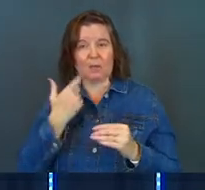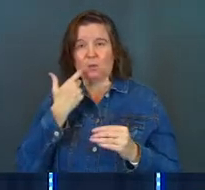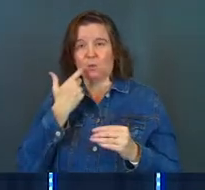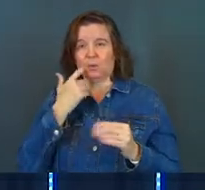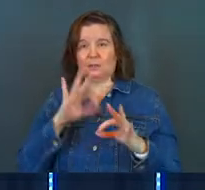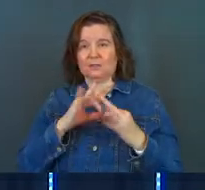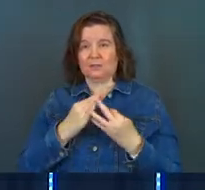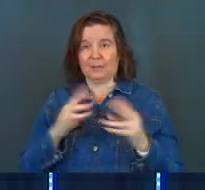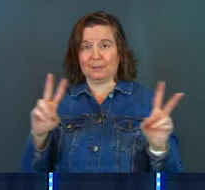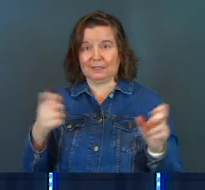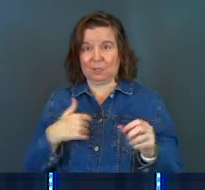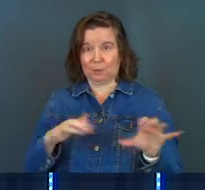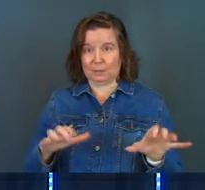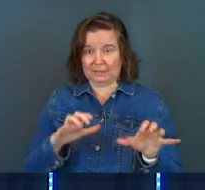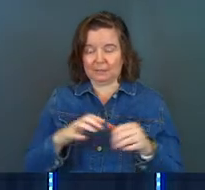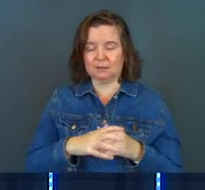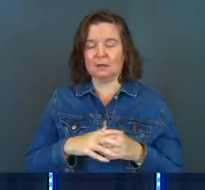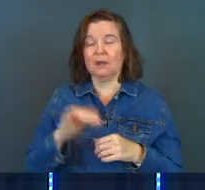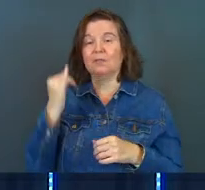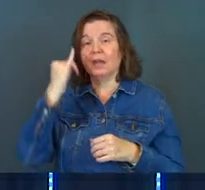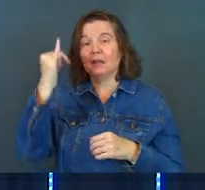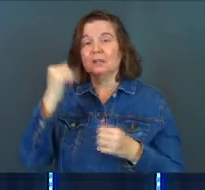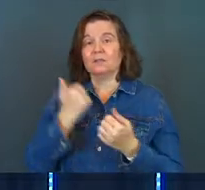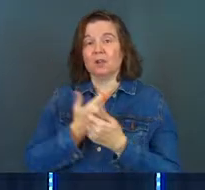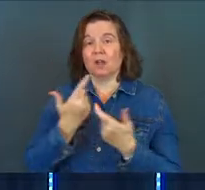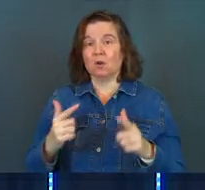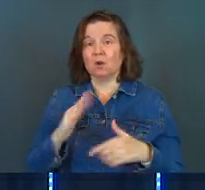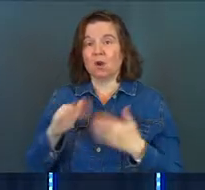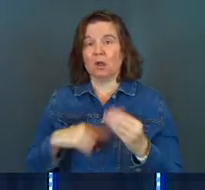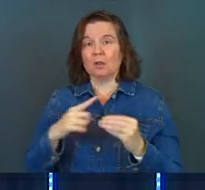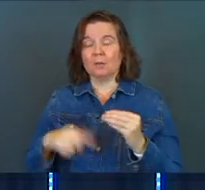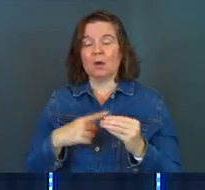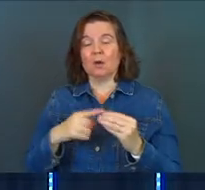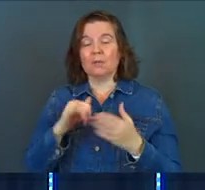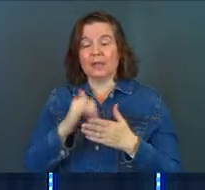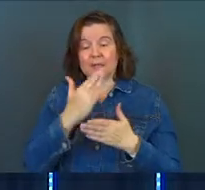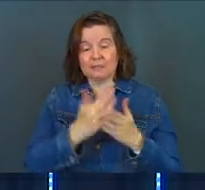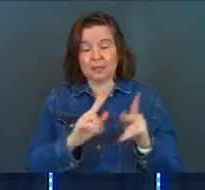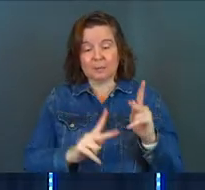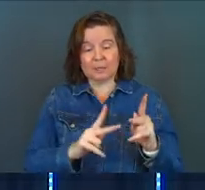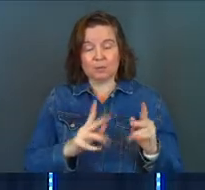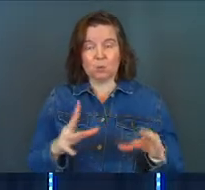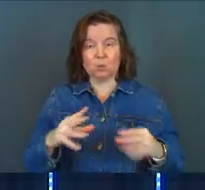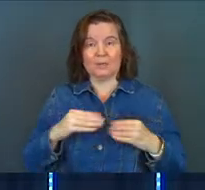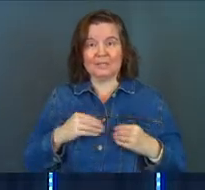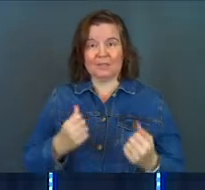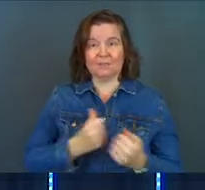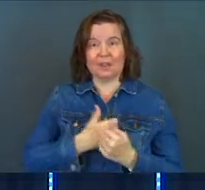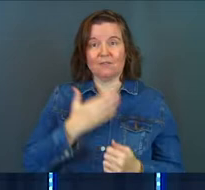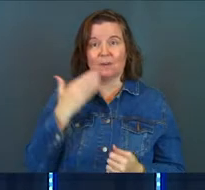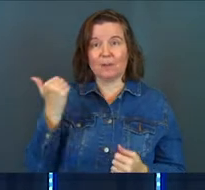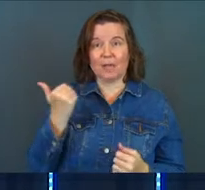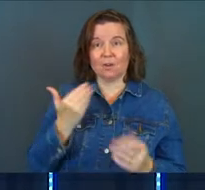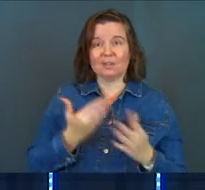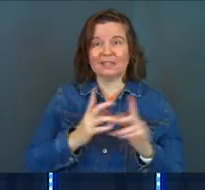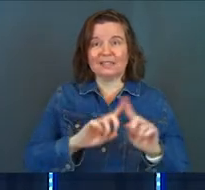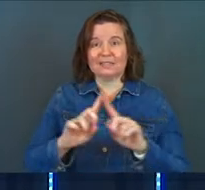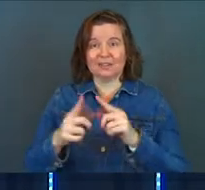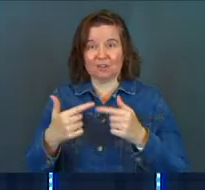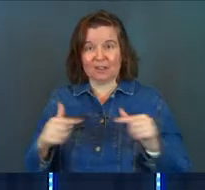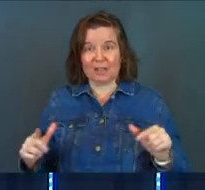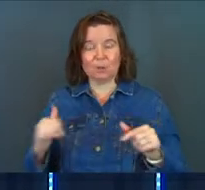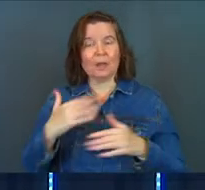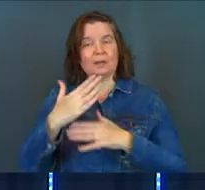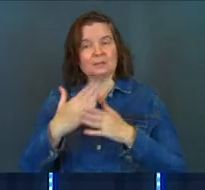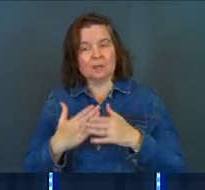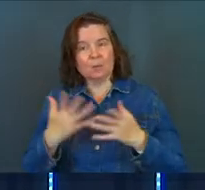recent family series that we did. And the idea of the love language is all about the fact that some people receive love better in different languages.